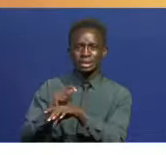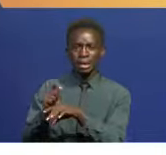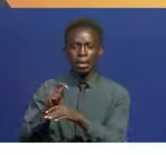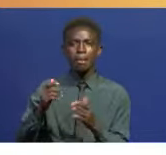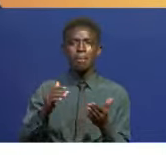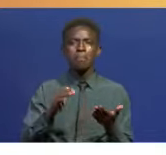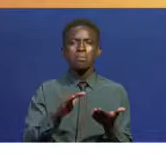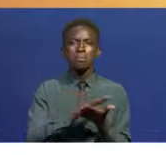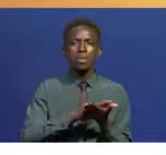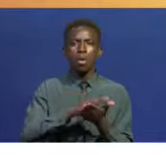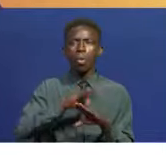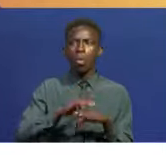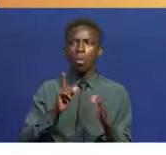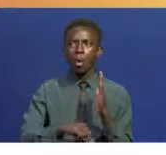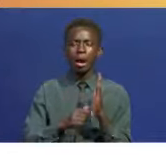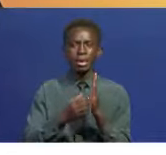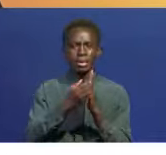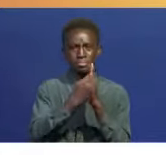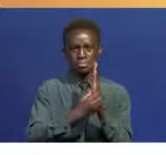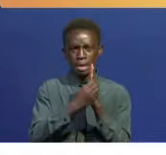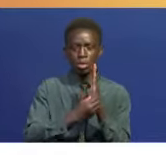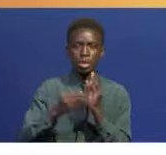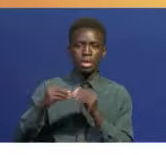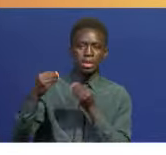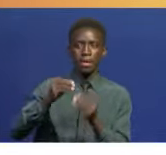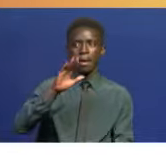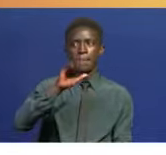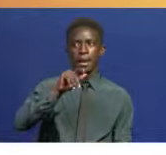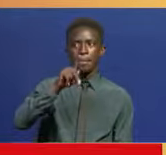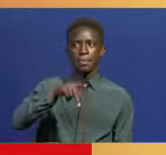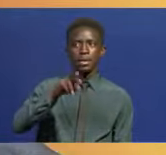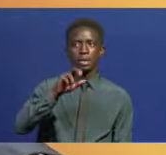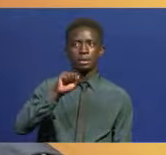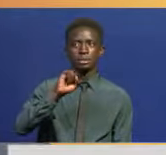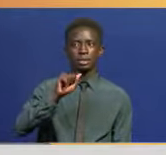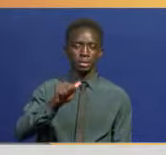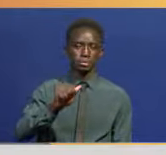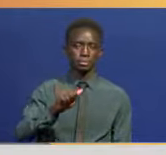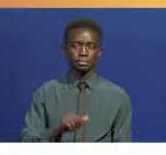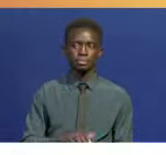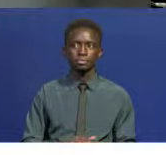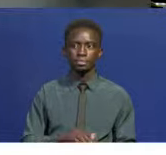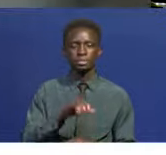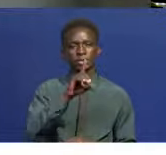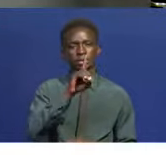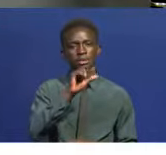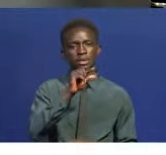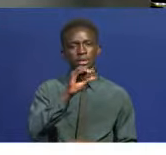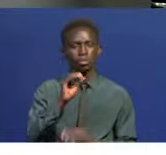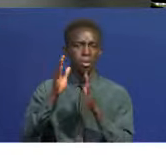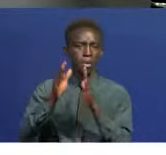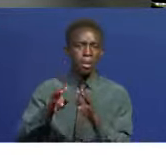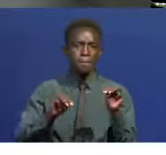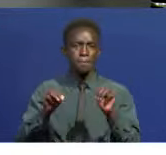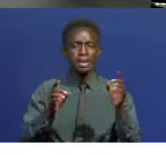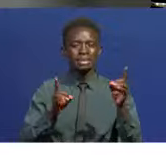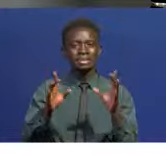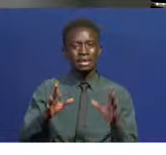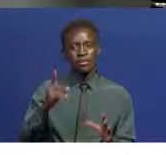manuals currently given by the PSRIA. Okay. Yeah. Diego Ngugi Wilson, who is the managing director for County